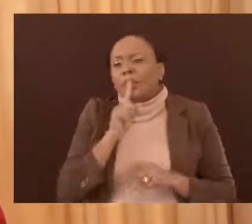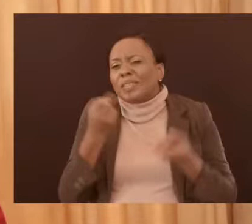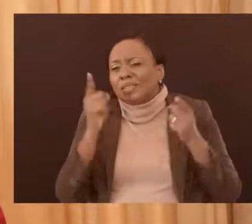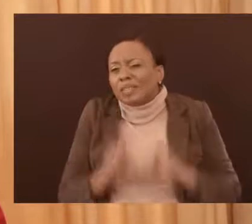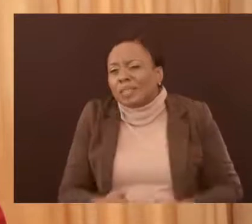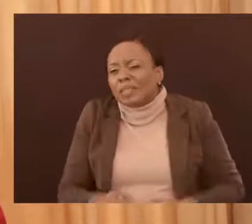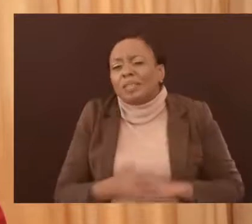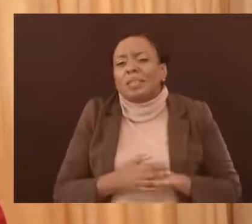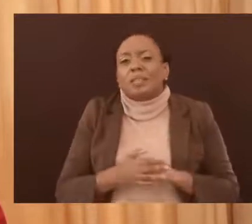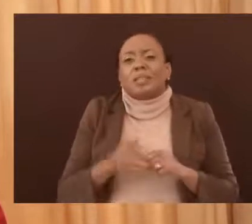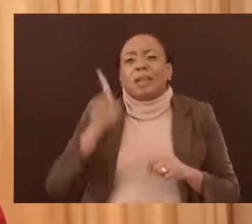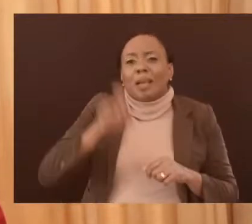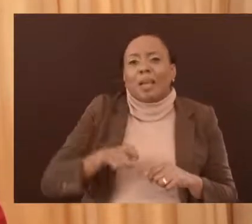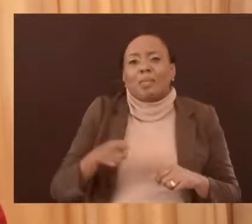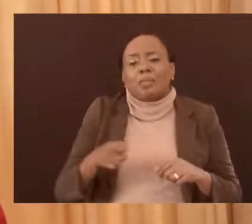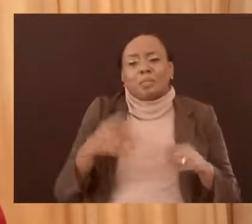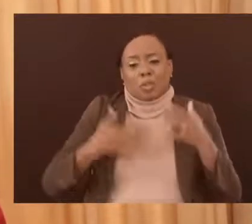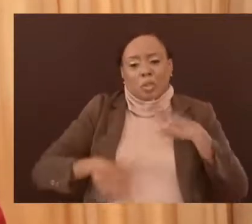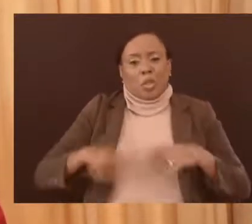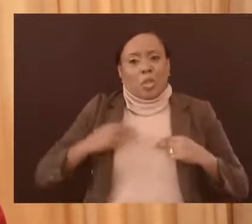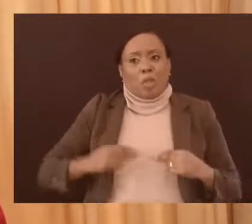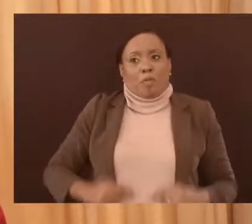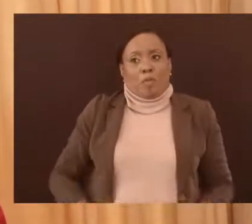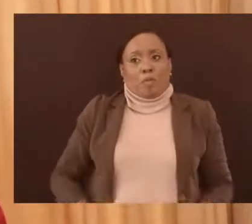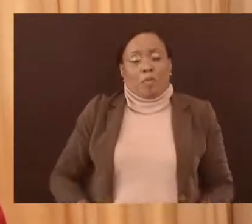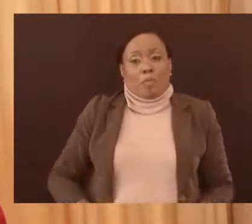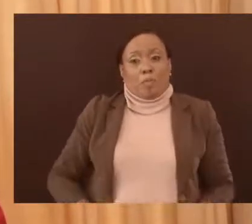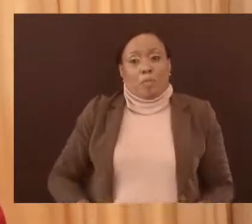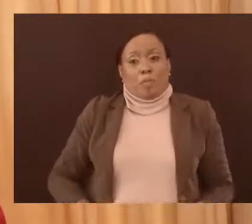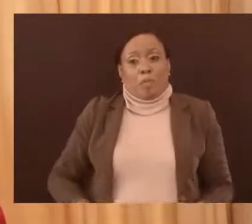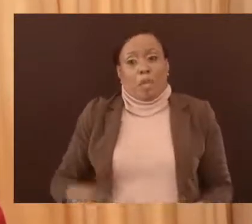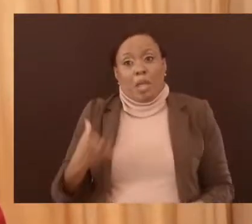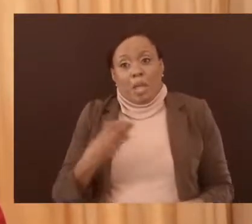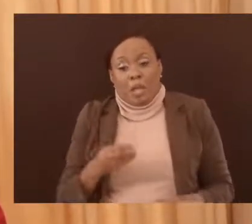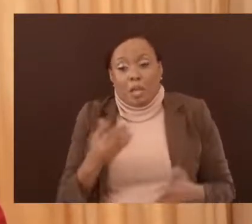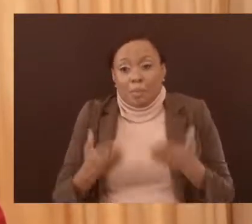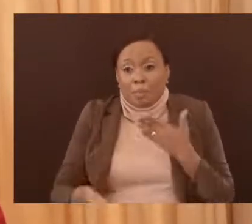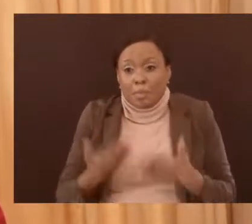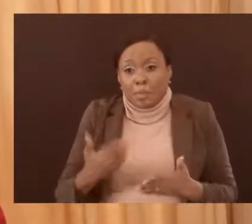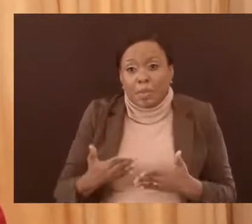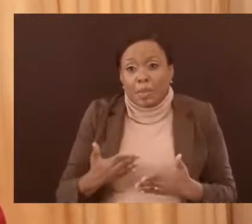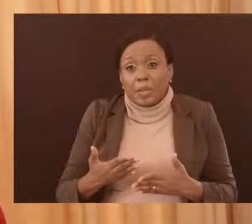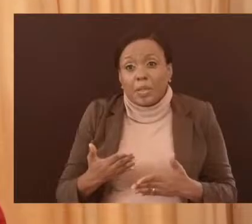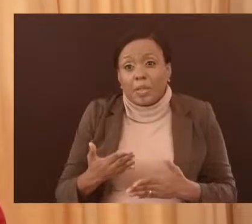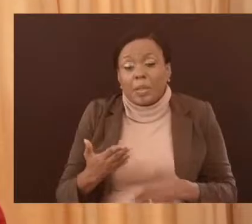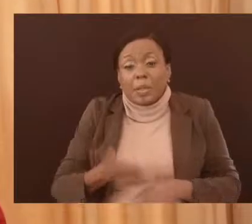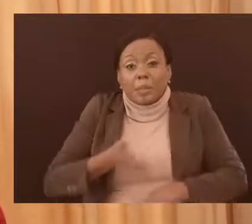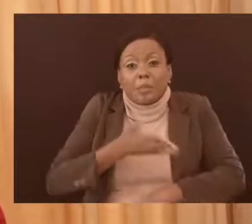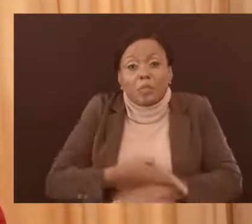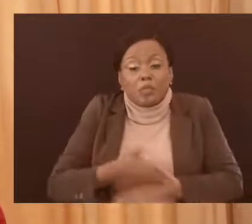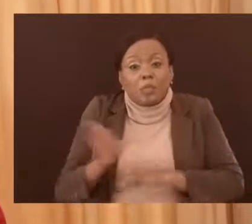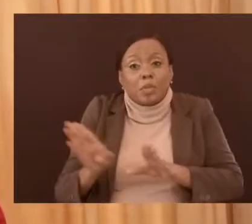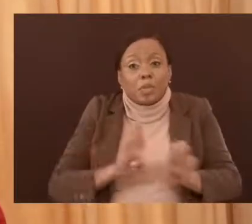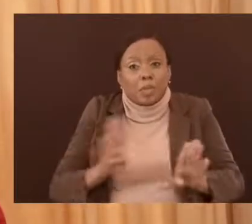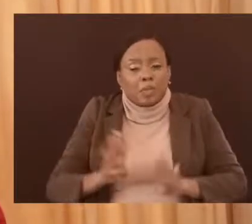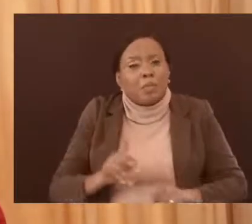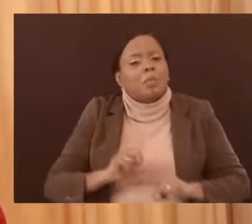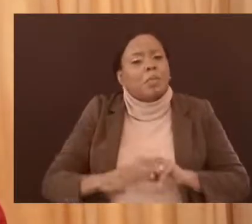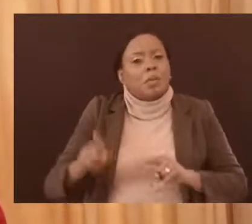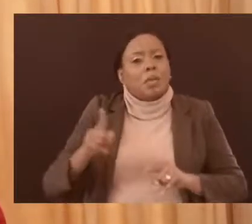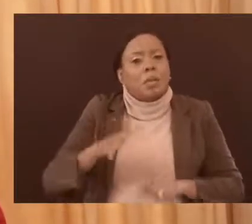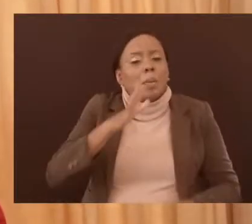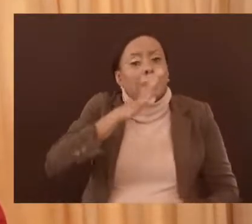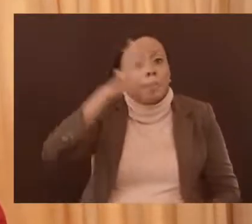a case of wearing a uniform and that's going to make the change. This is really a call more so for parents to stand up and